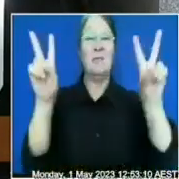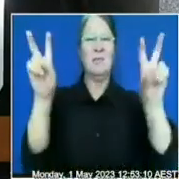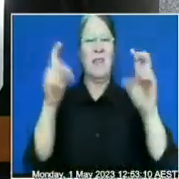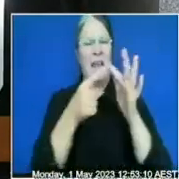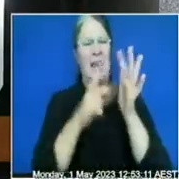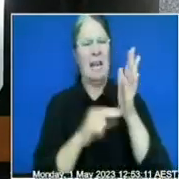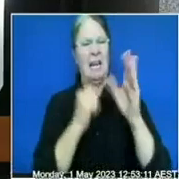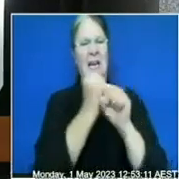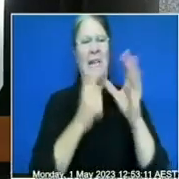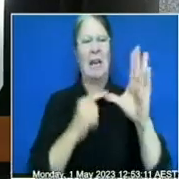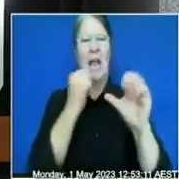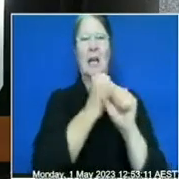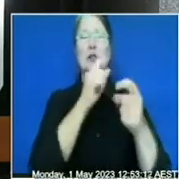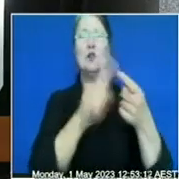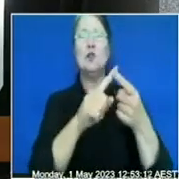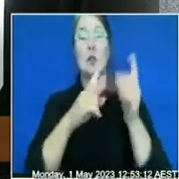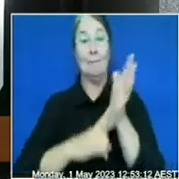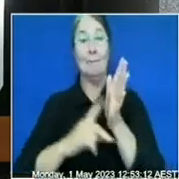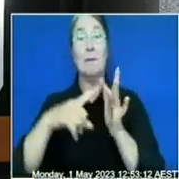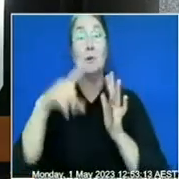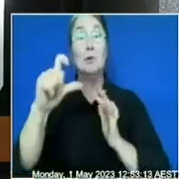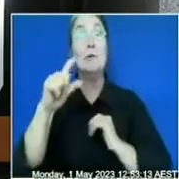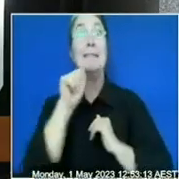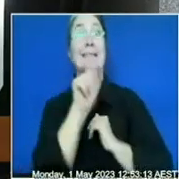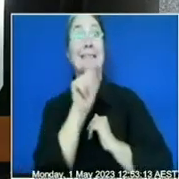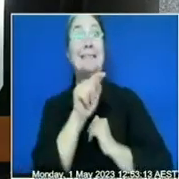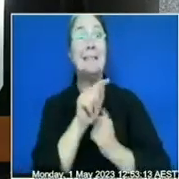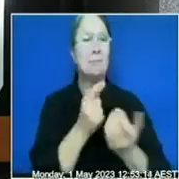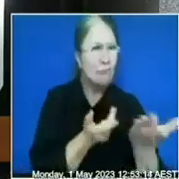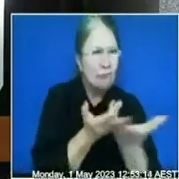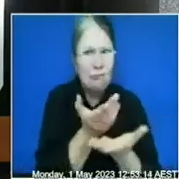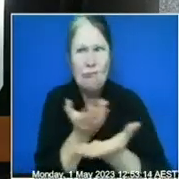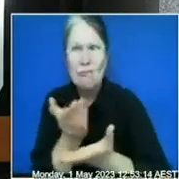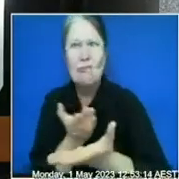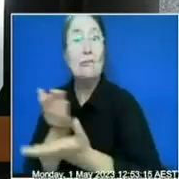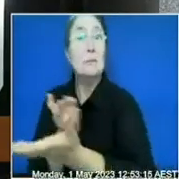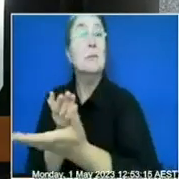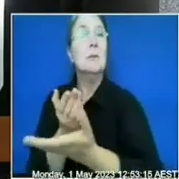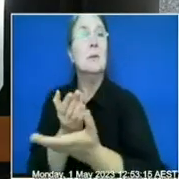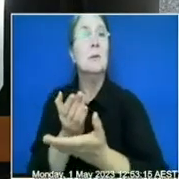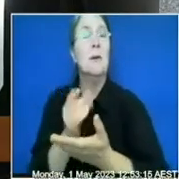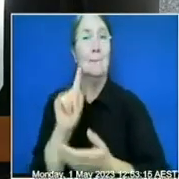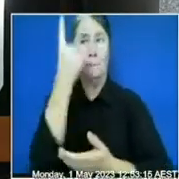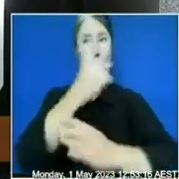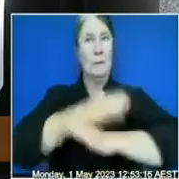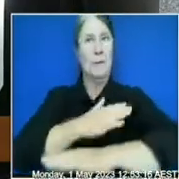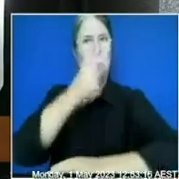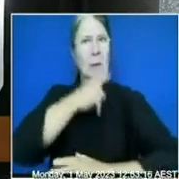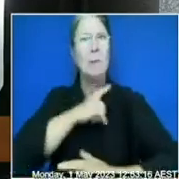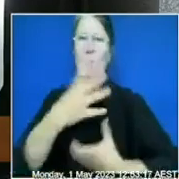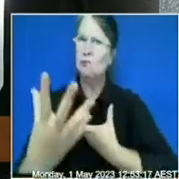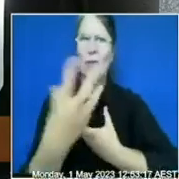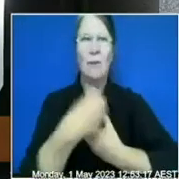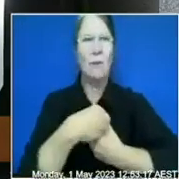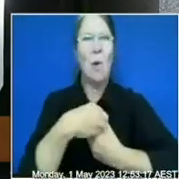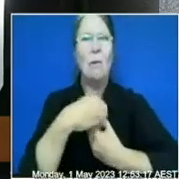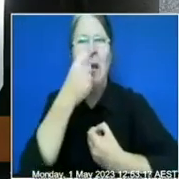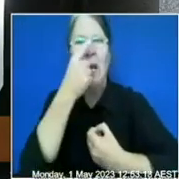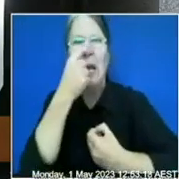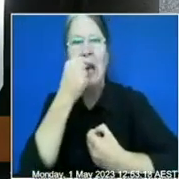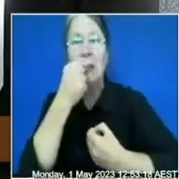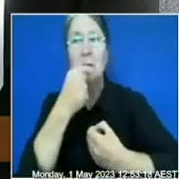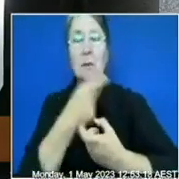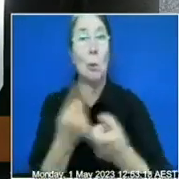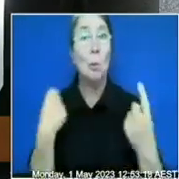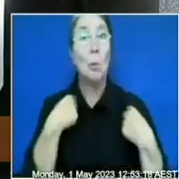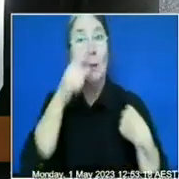so I couldn't say specifically, but we could make a request of that panel to provide information to you on that particular question. I think it would